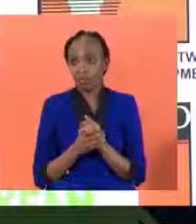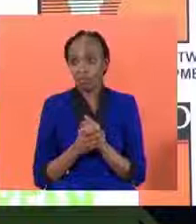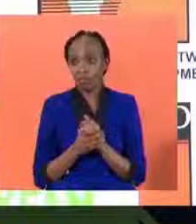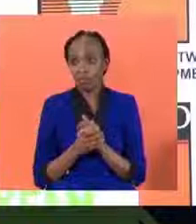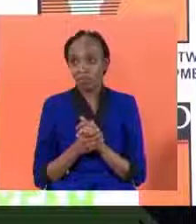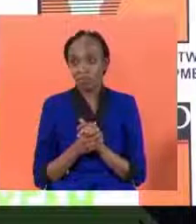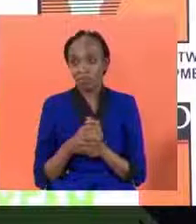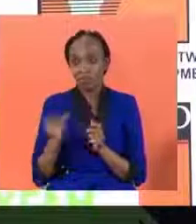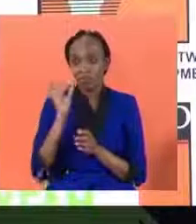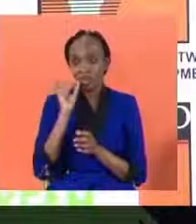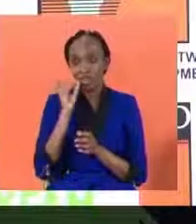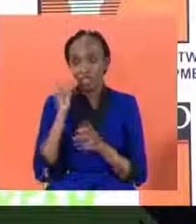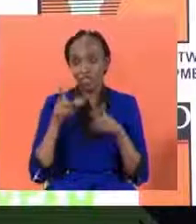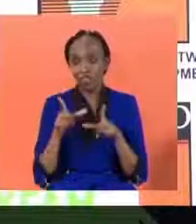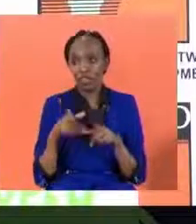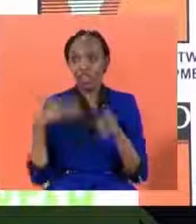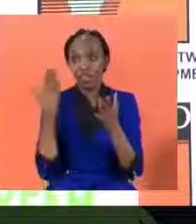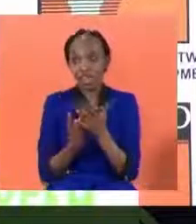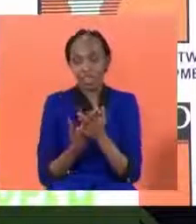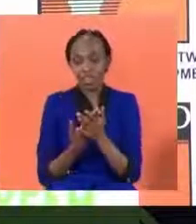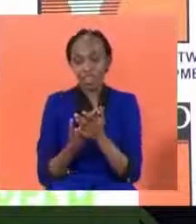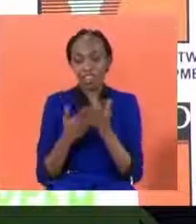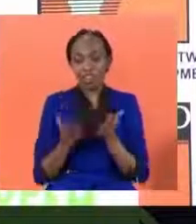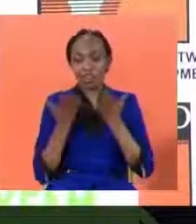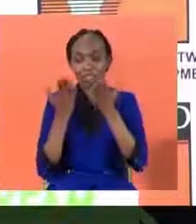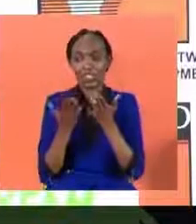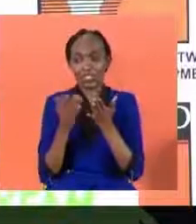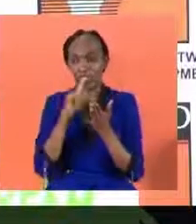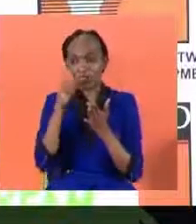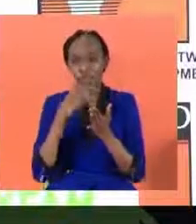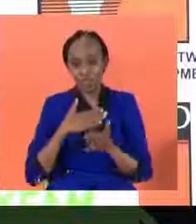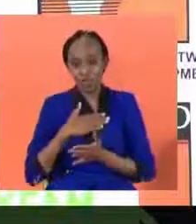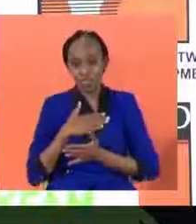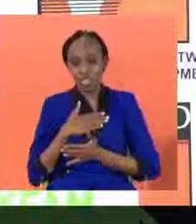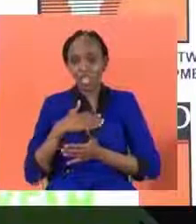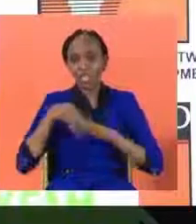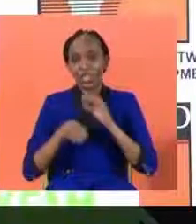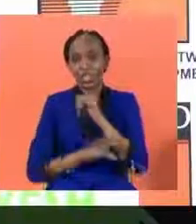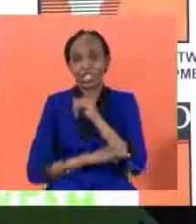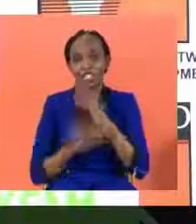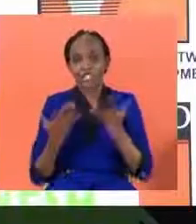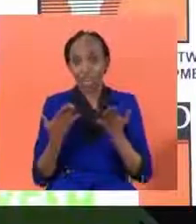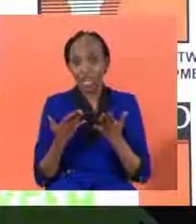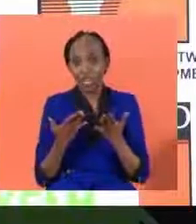Ma question est celle-ci. Thank you, Maya, for your presentation. Now, in a country where